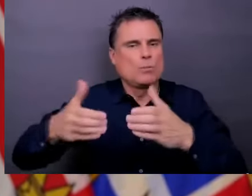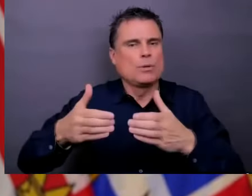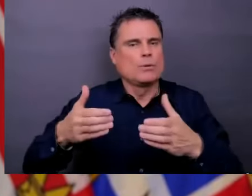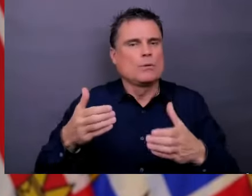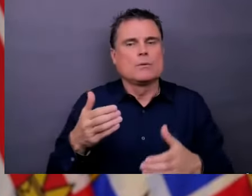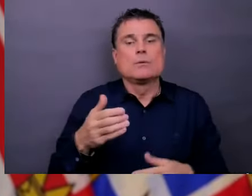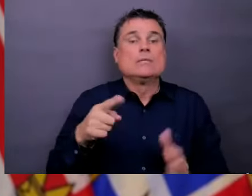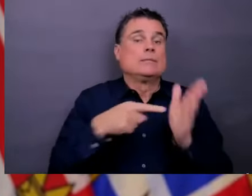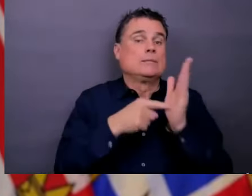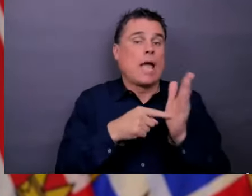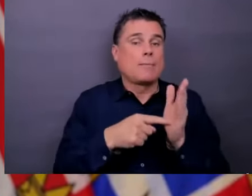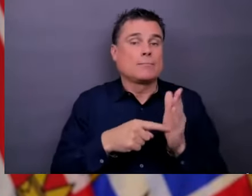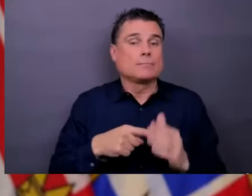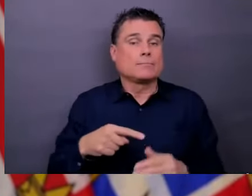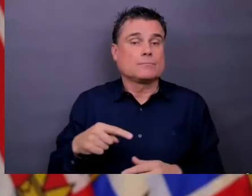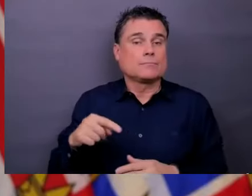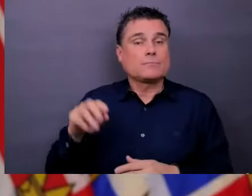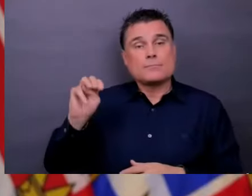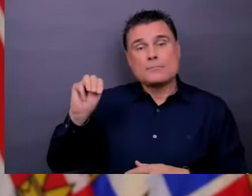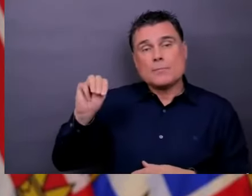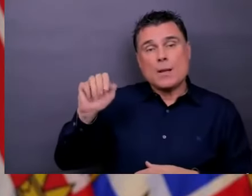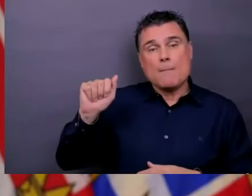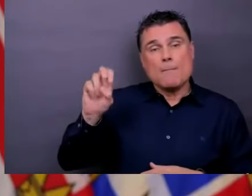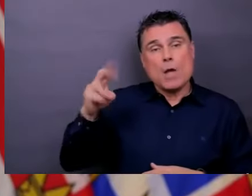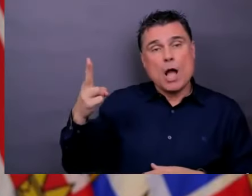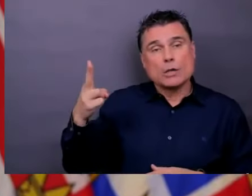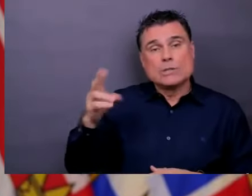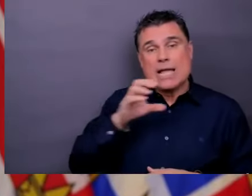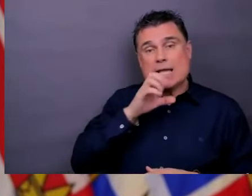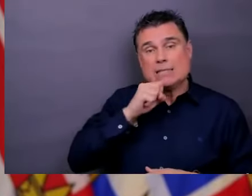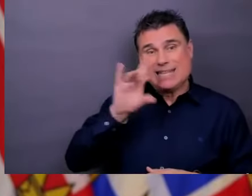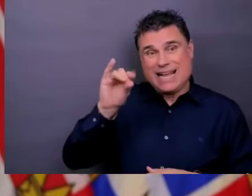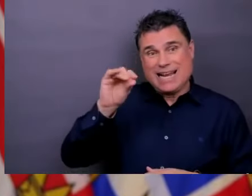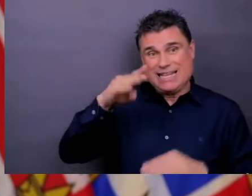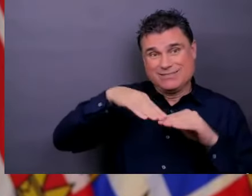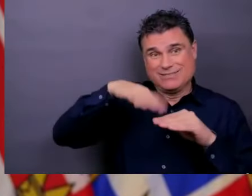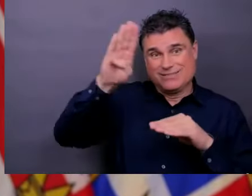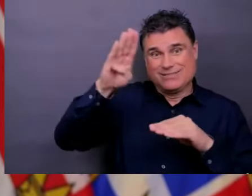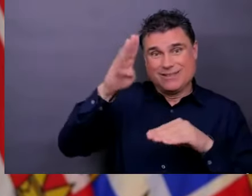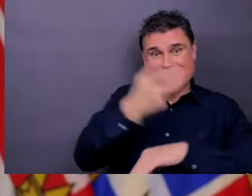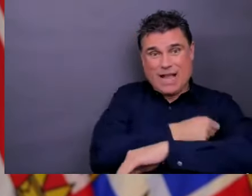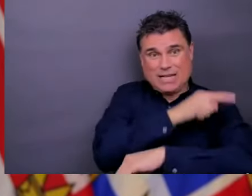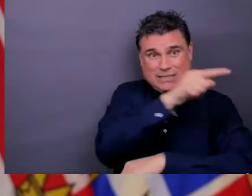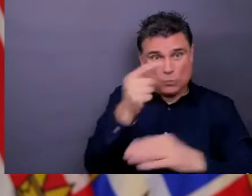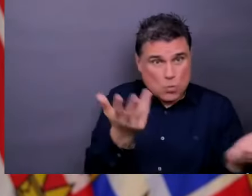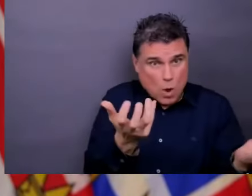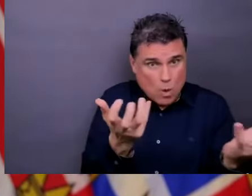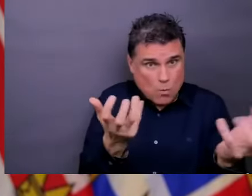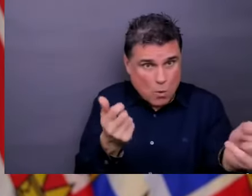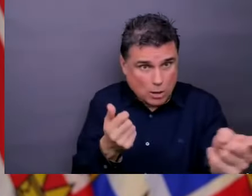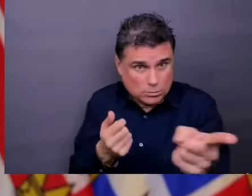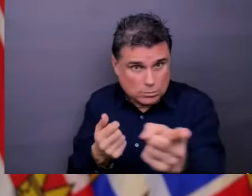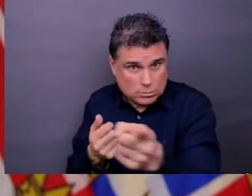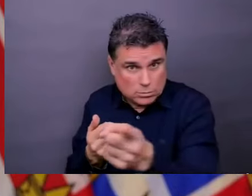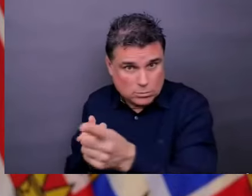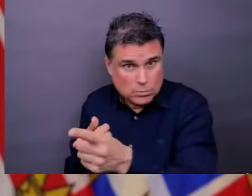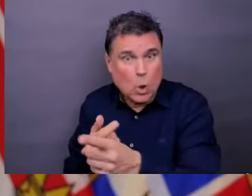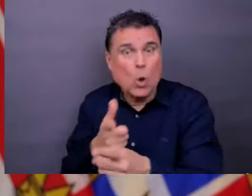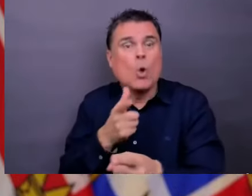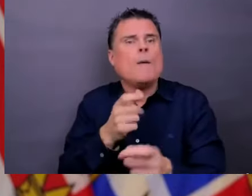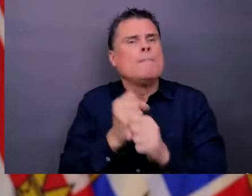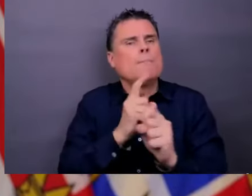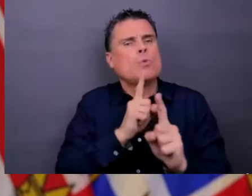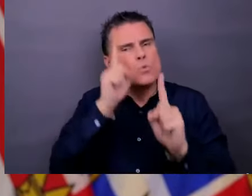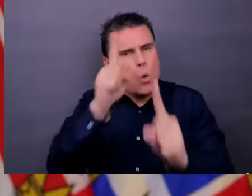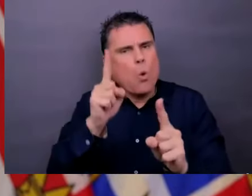special targeted programs if we are finding that some communities are falling off or are not accessing vaccines because of